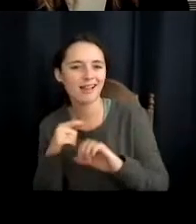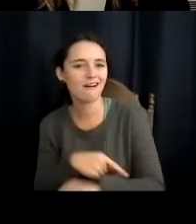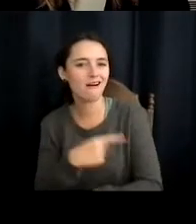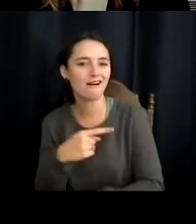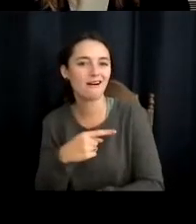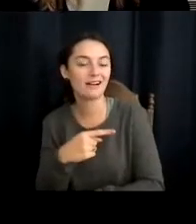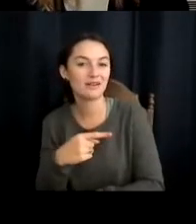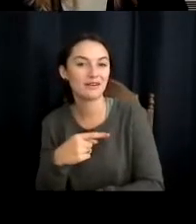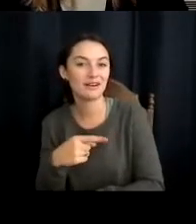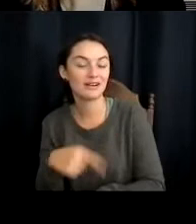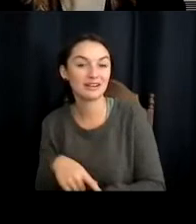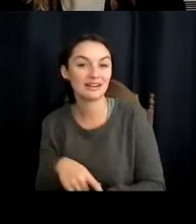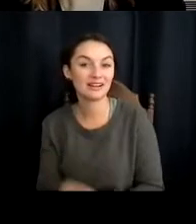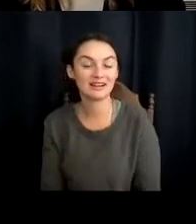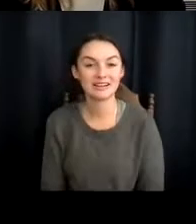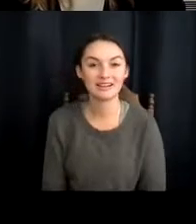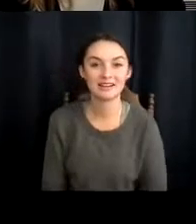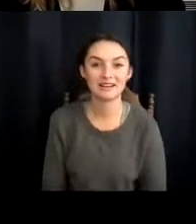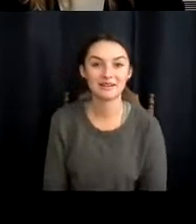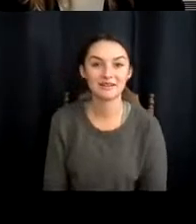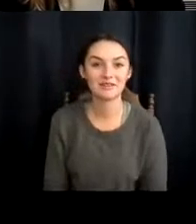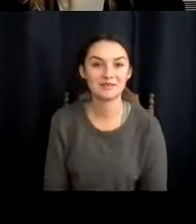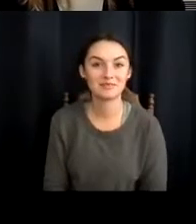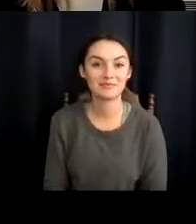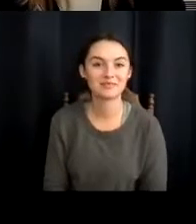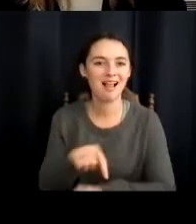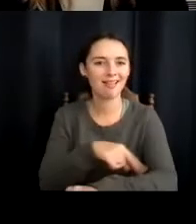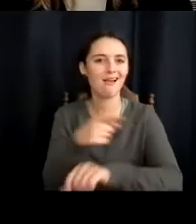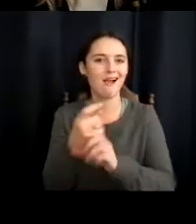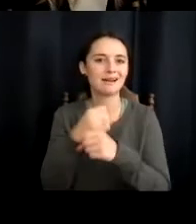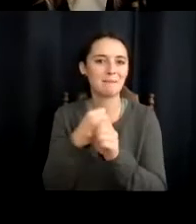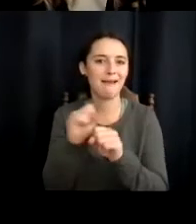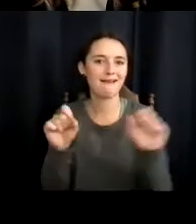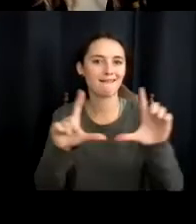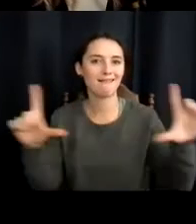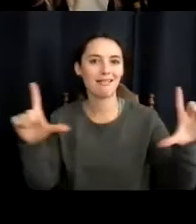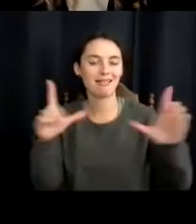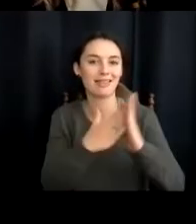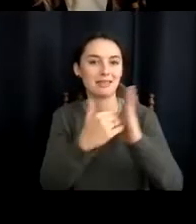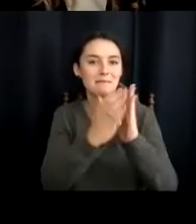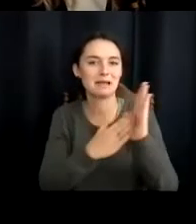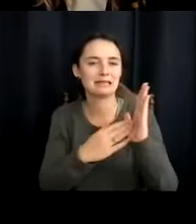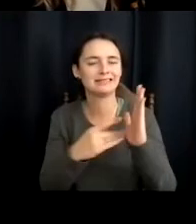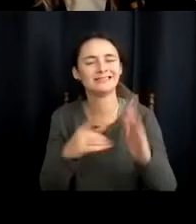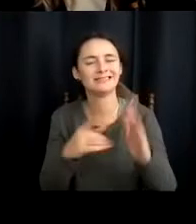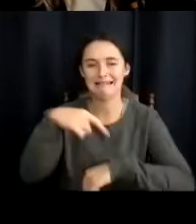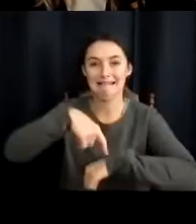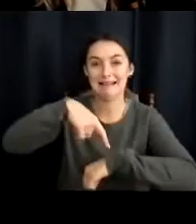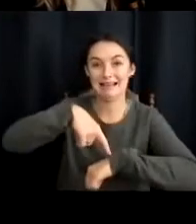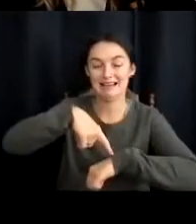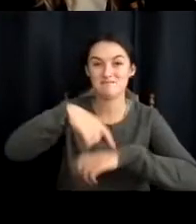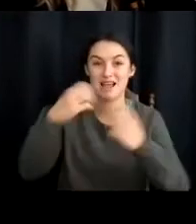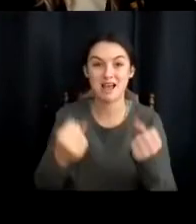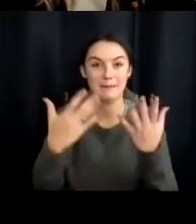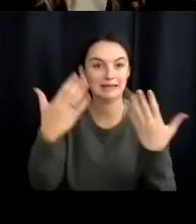How long did it take for the murals to be constructed? Yeah. You know, I'm not sure how long in total for the murals, but the building